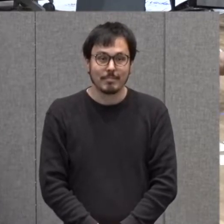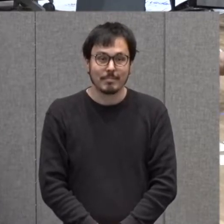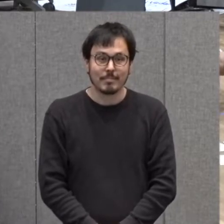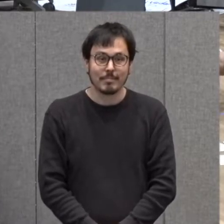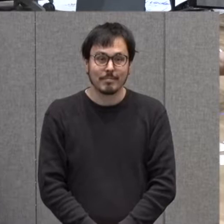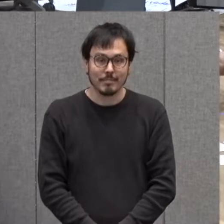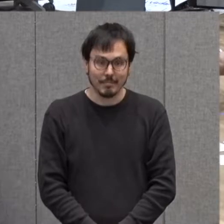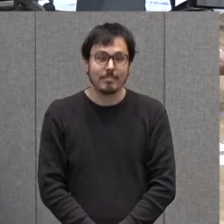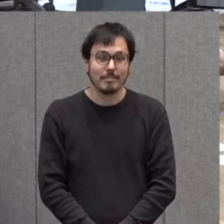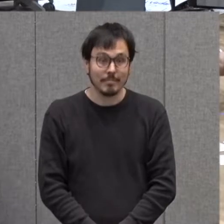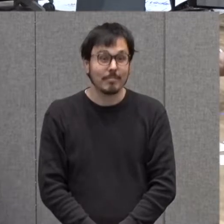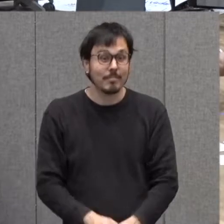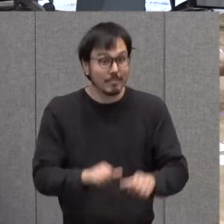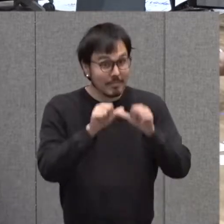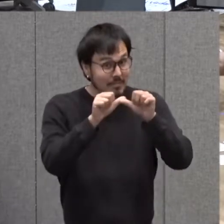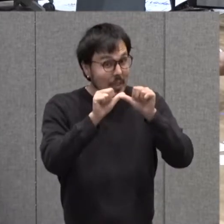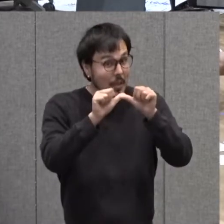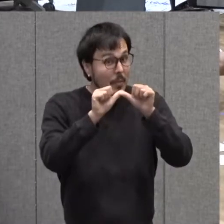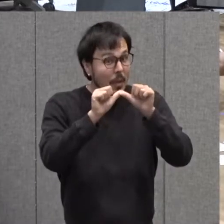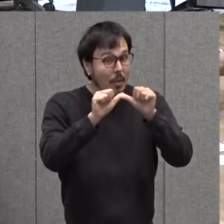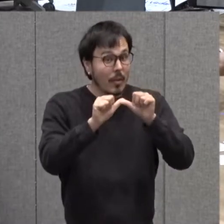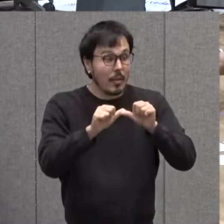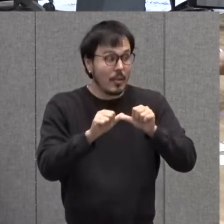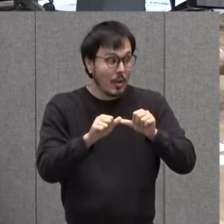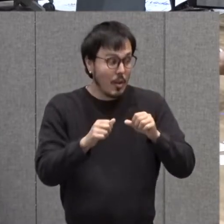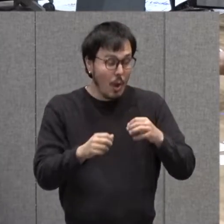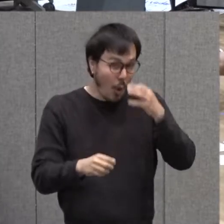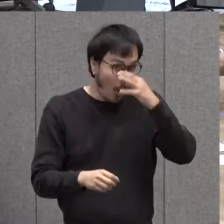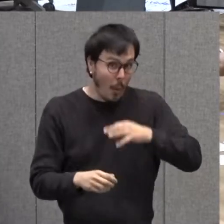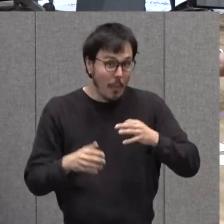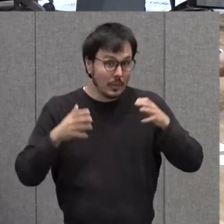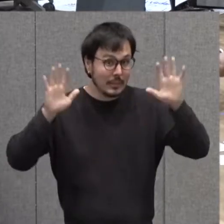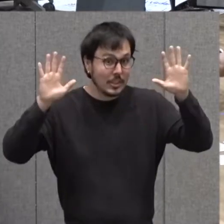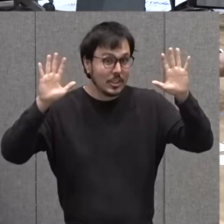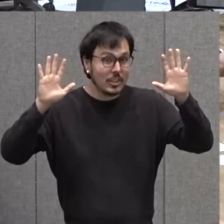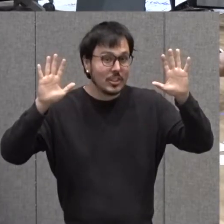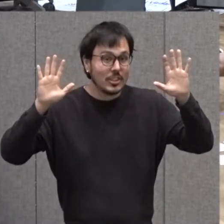Ya casi. We're almost there.